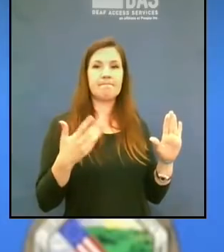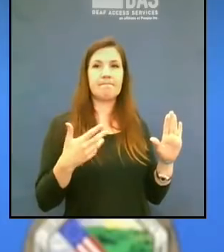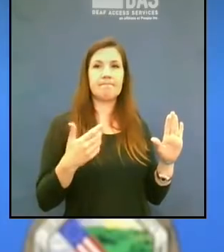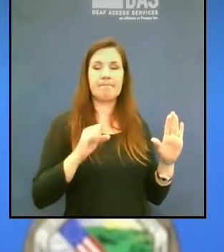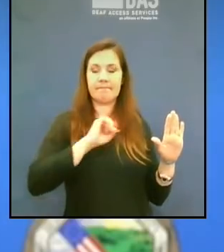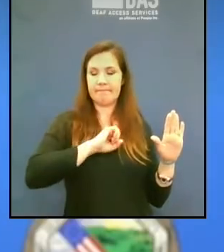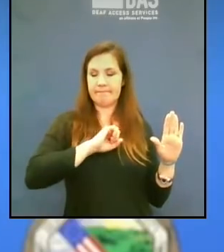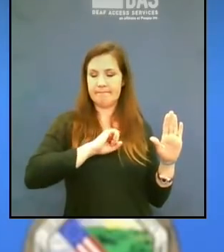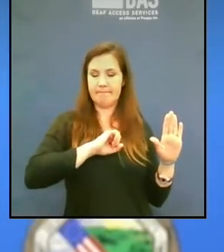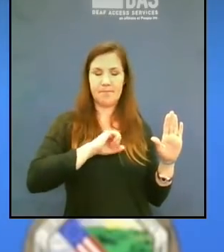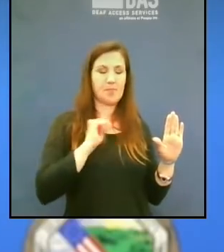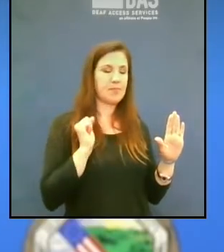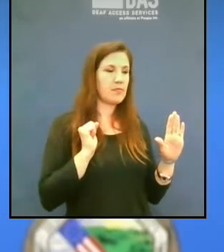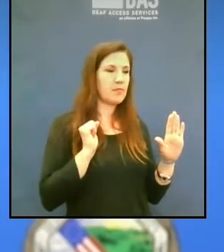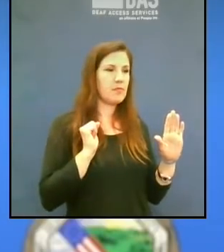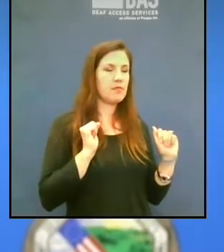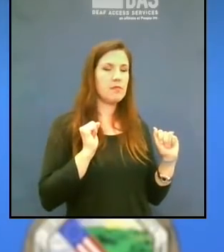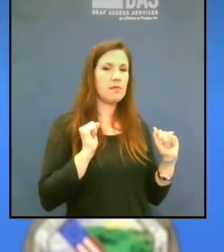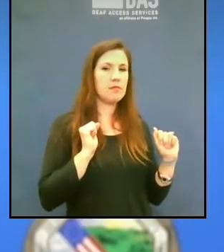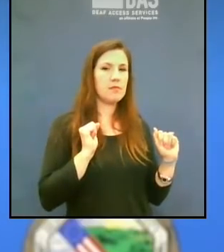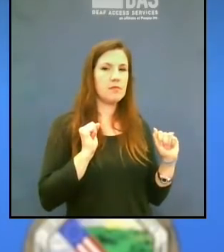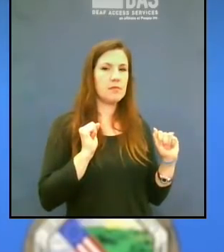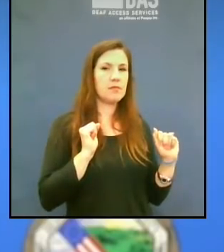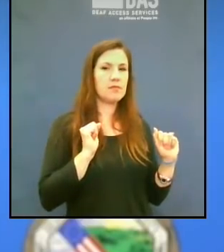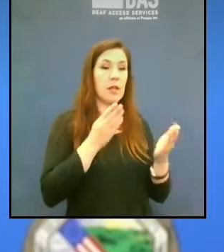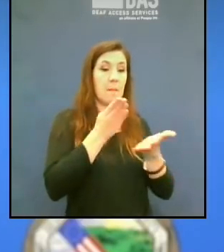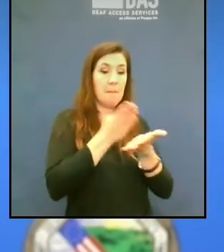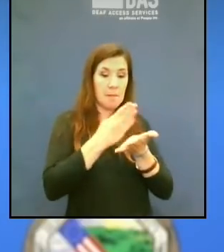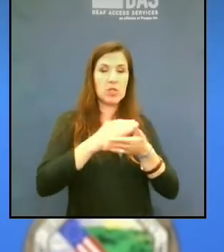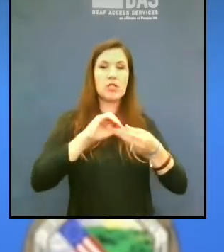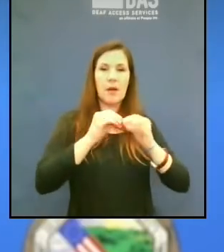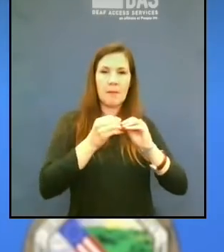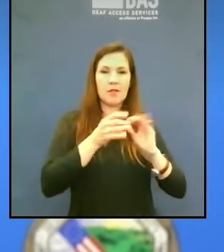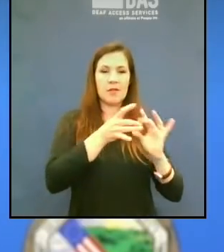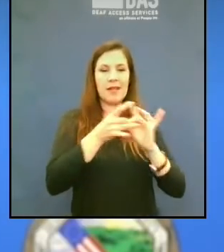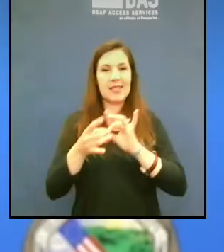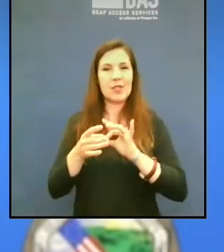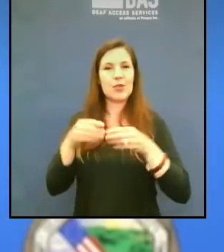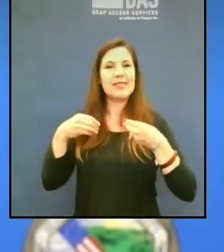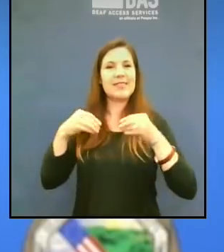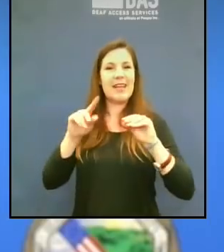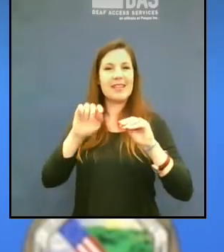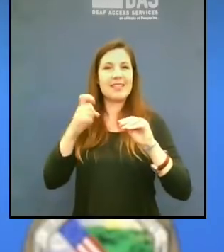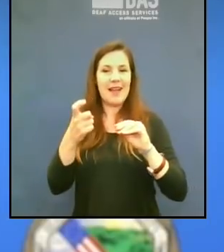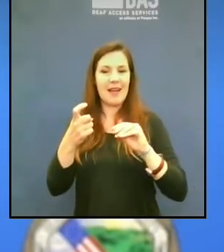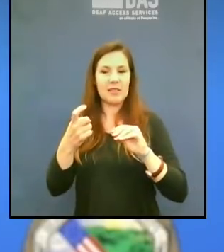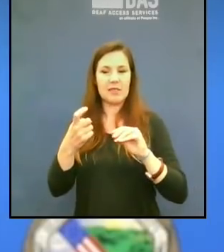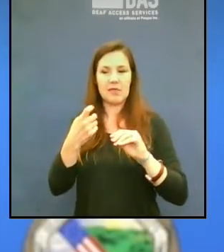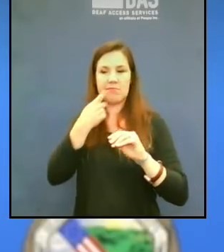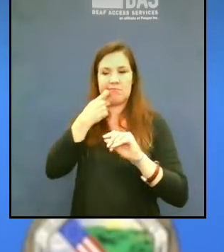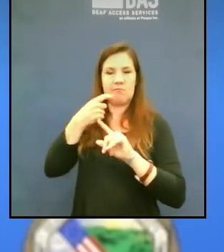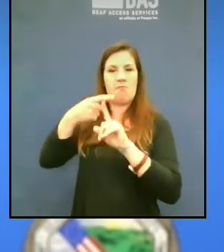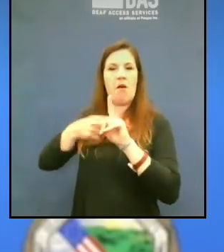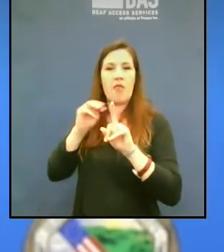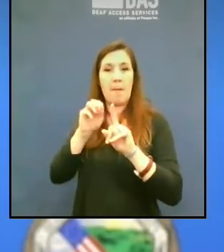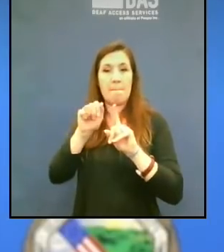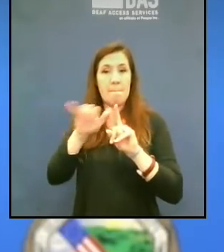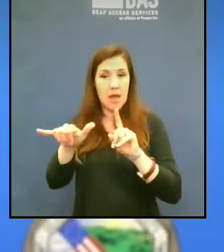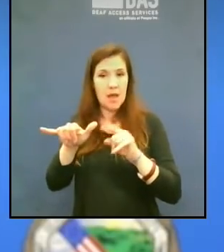excuse me, the budget numbers when it comes to sales tax for the month of May from our